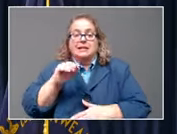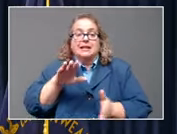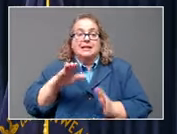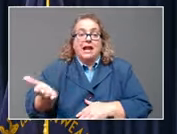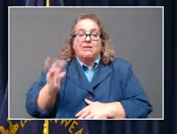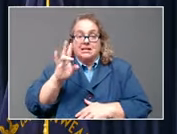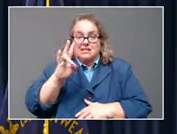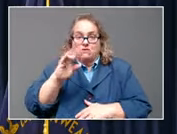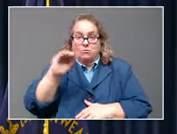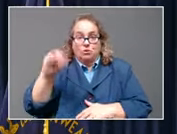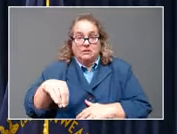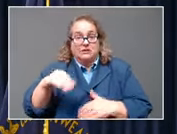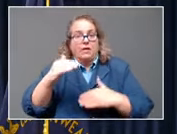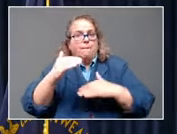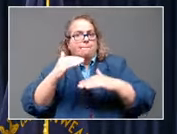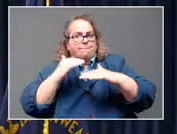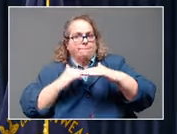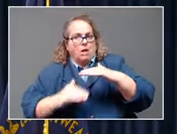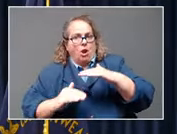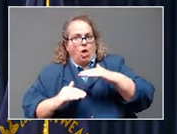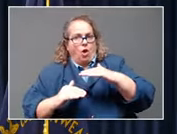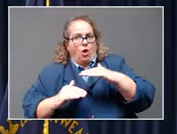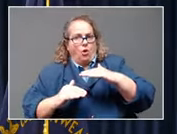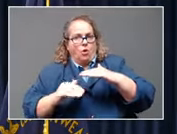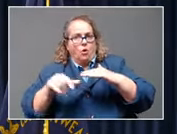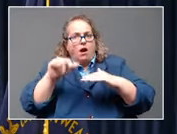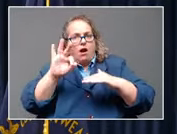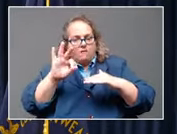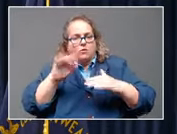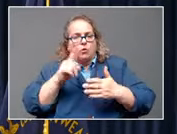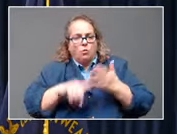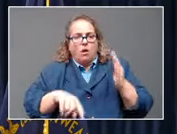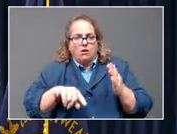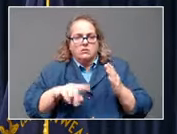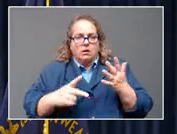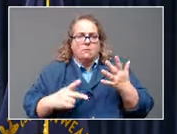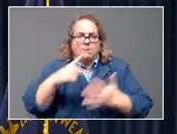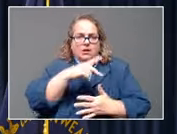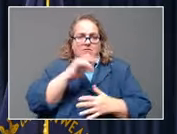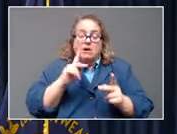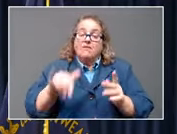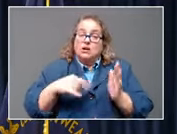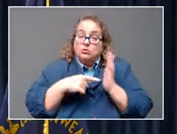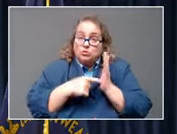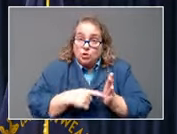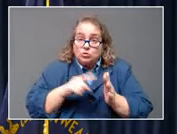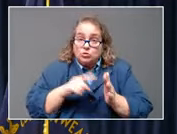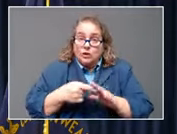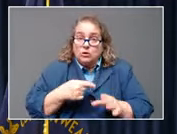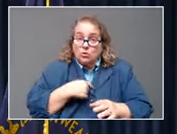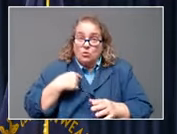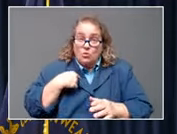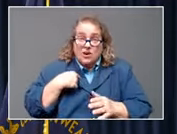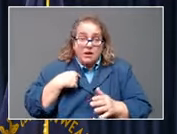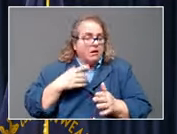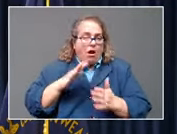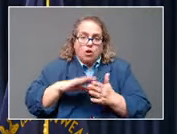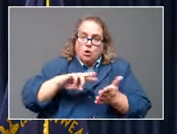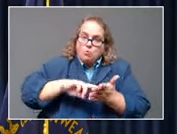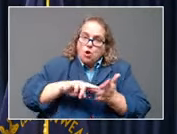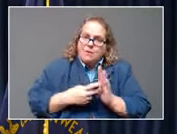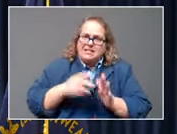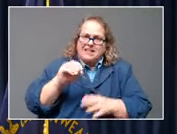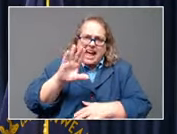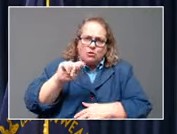below the makeup of the population. I think that shows that when we are intentional, when there's outreach from so many